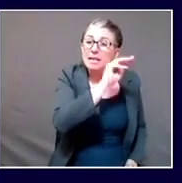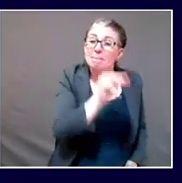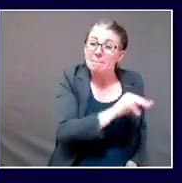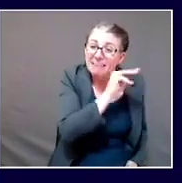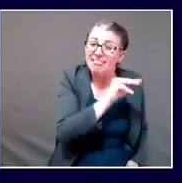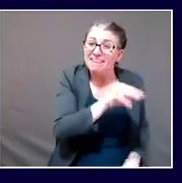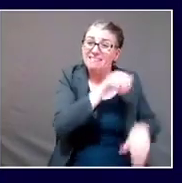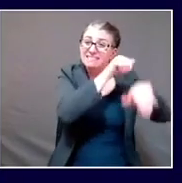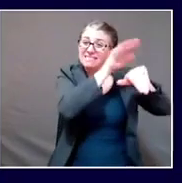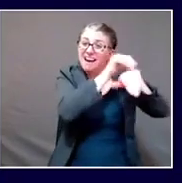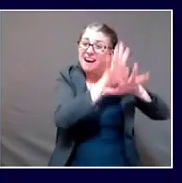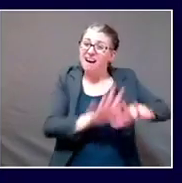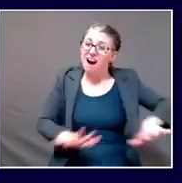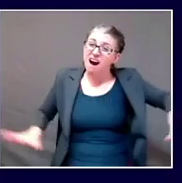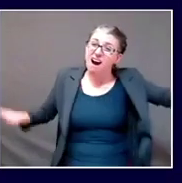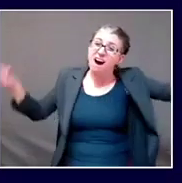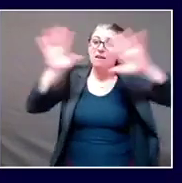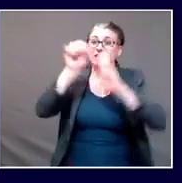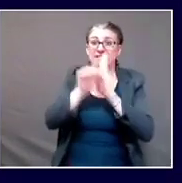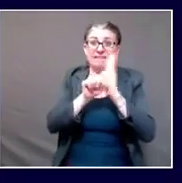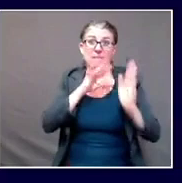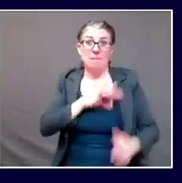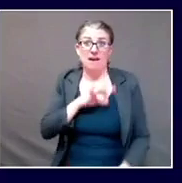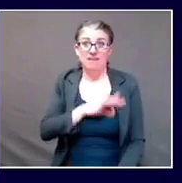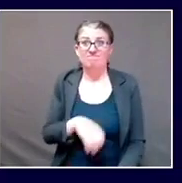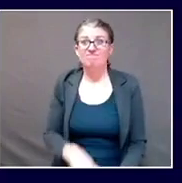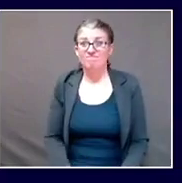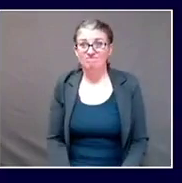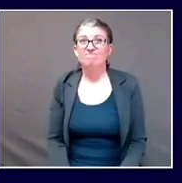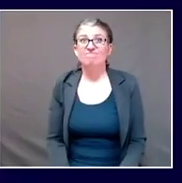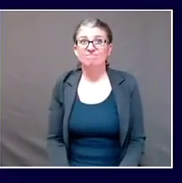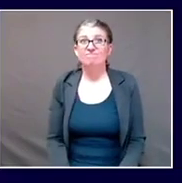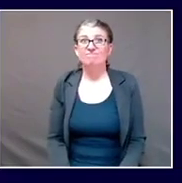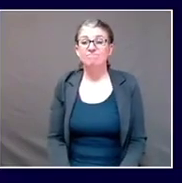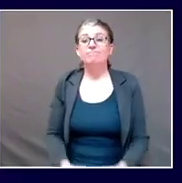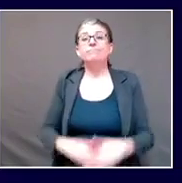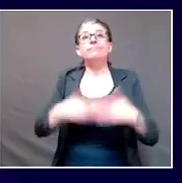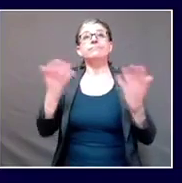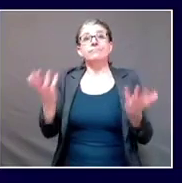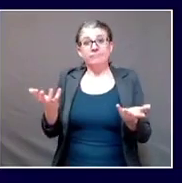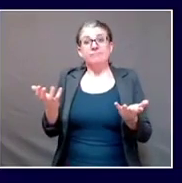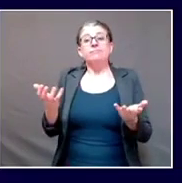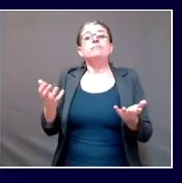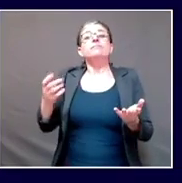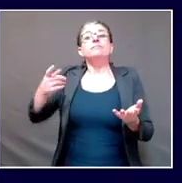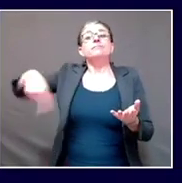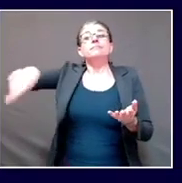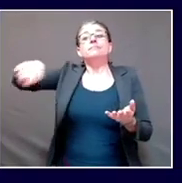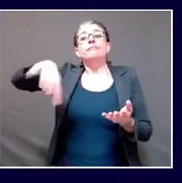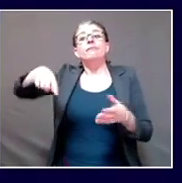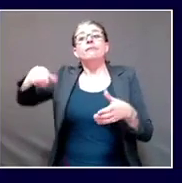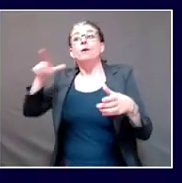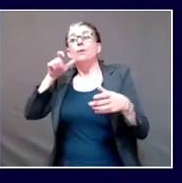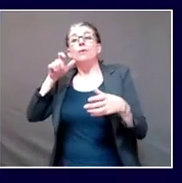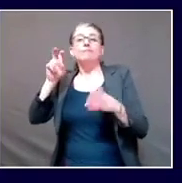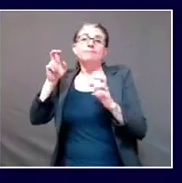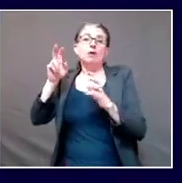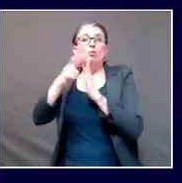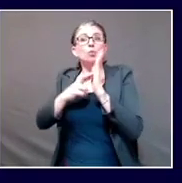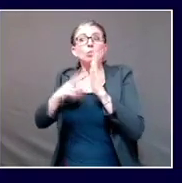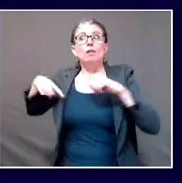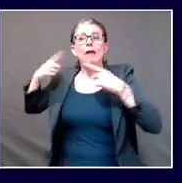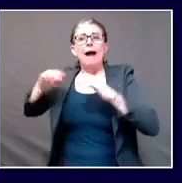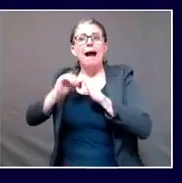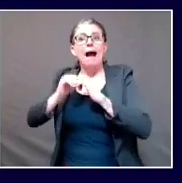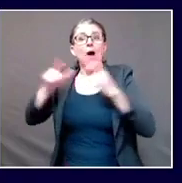COVID Not long ago, Maine CDC announced that we were lowering the quarantine period for individuals who had been exposed to COVID